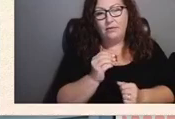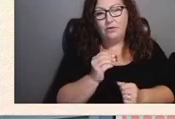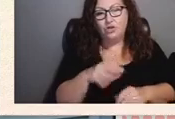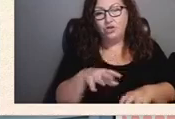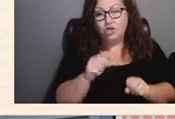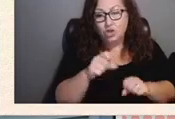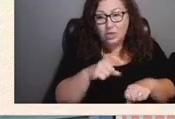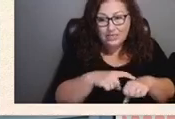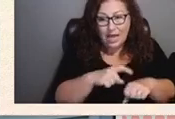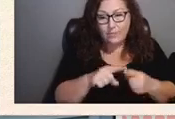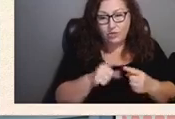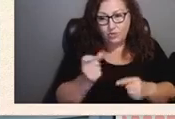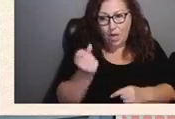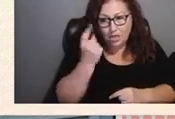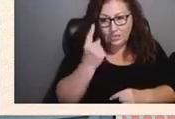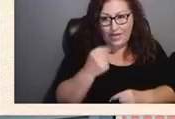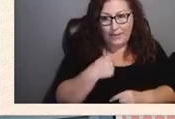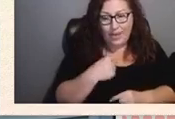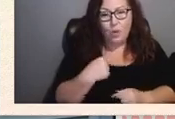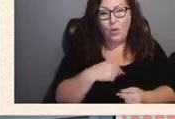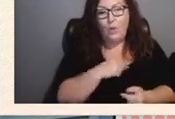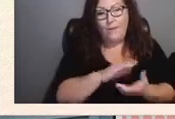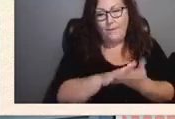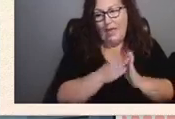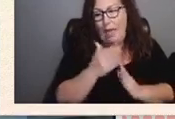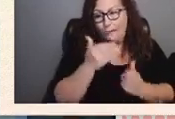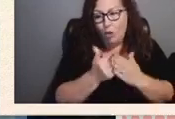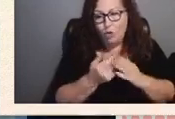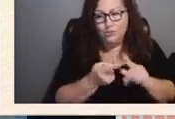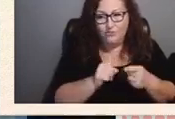understand me, and we became close friends.